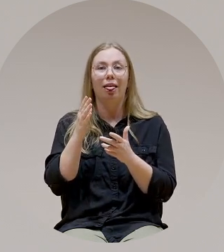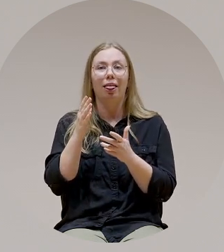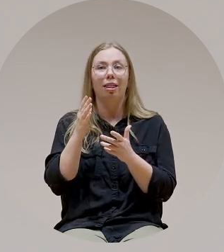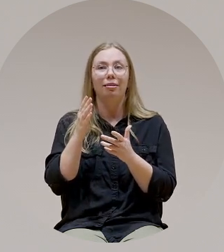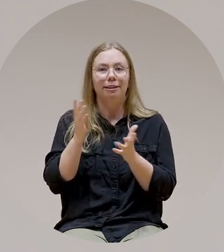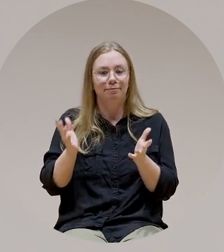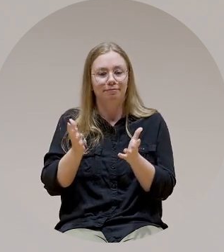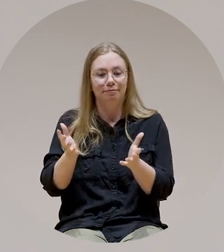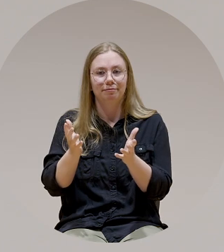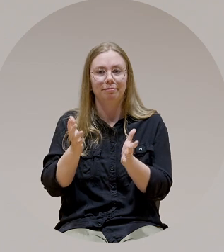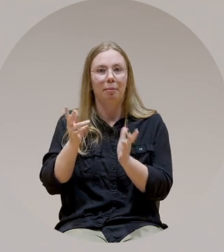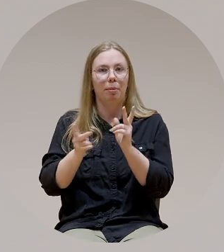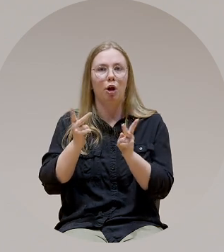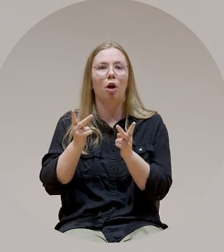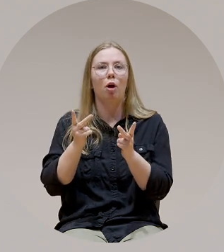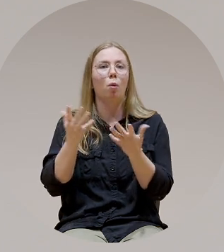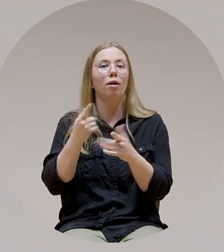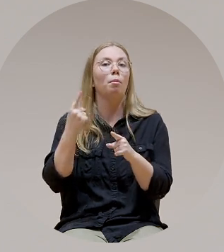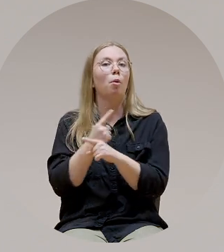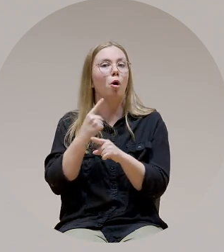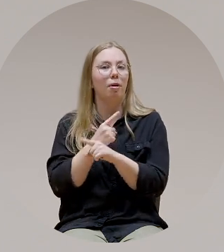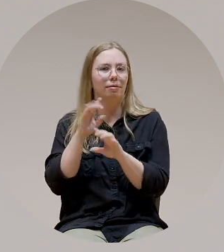people in the direction of proper